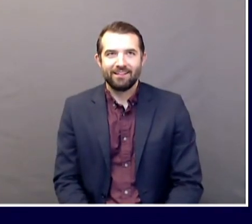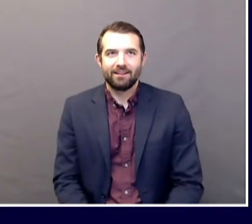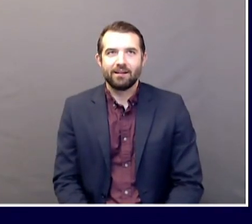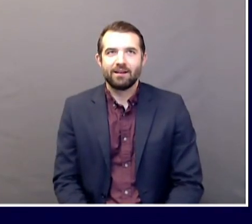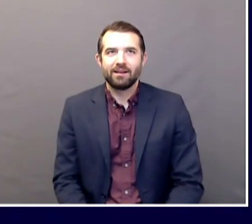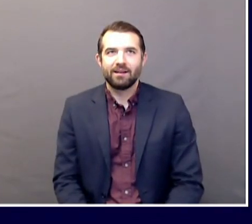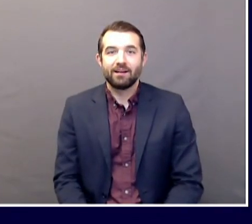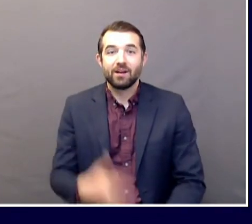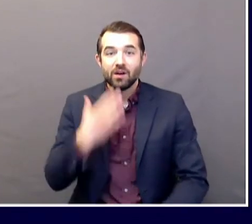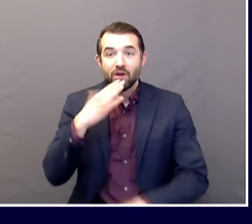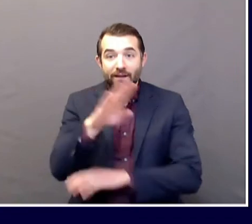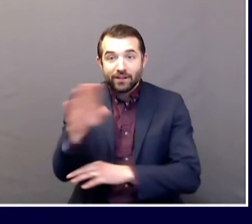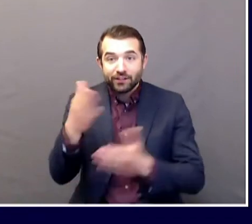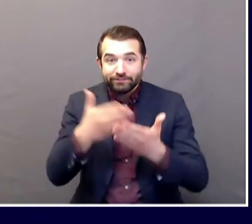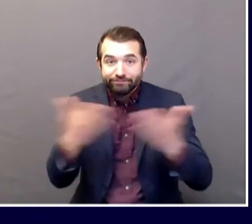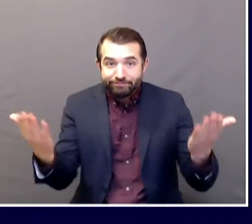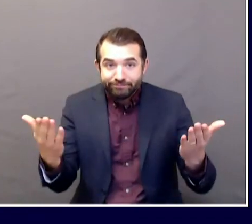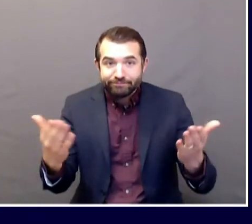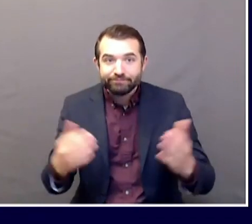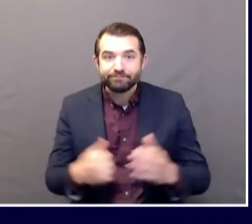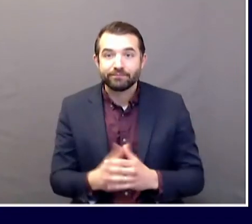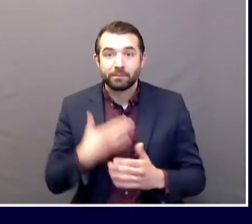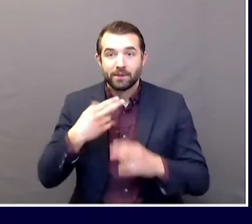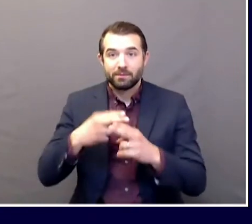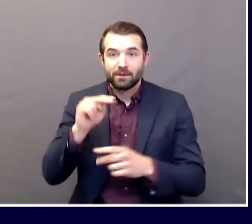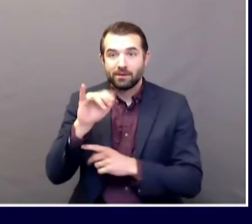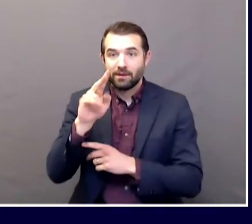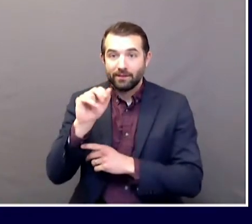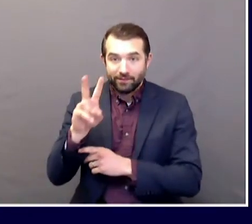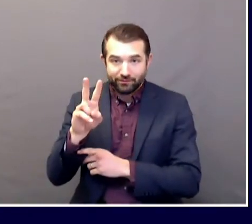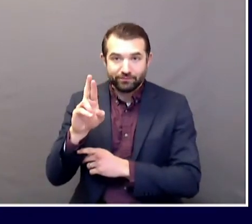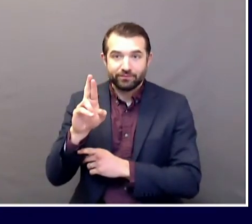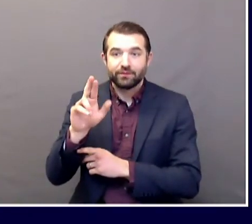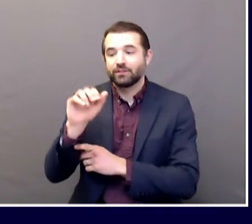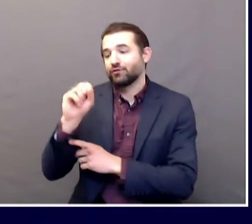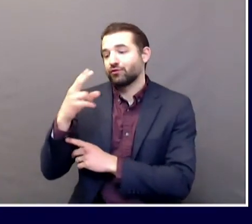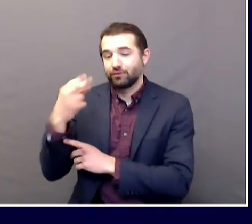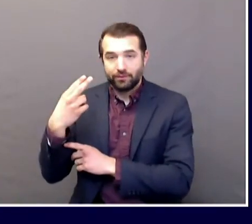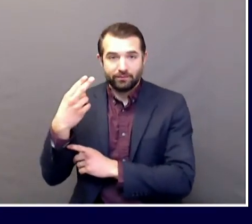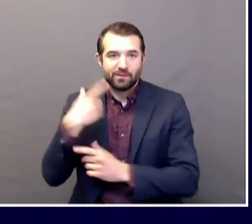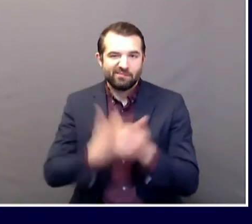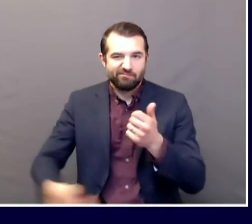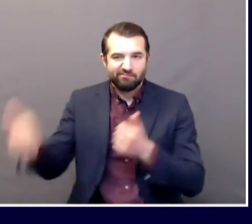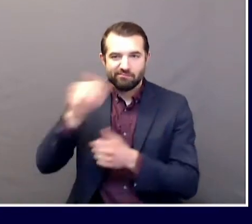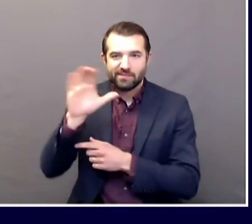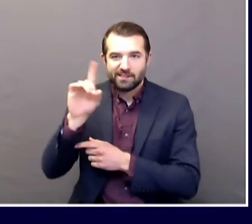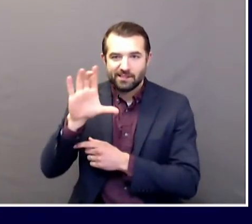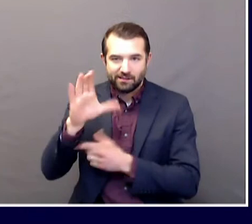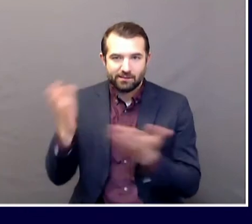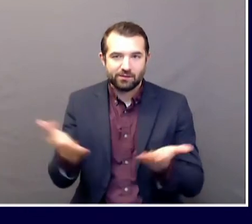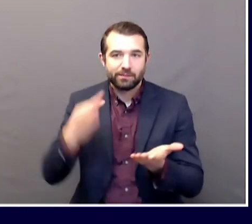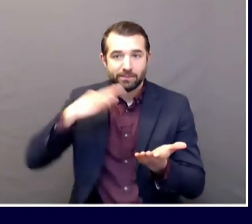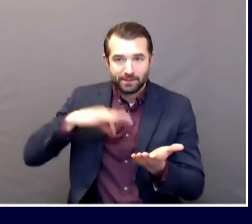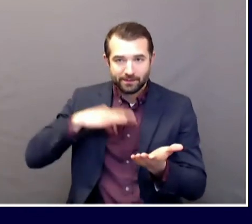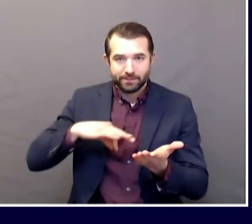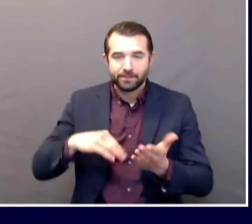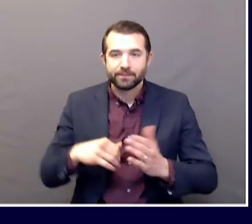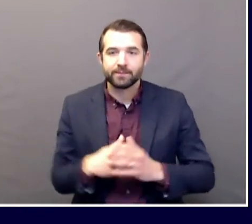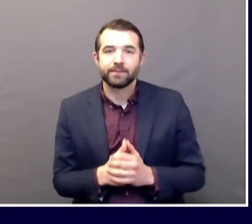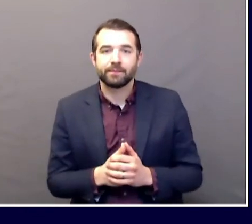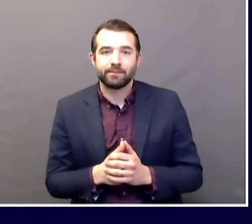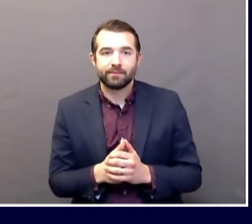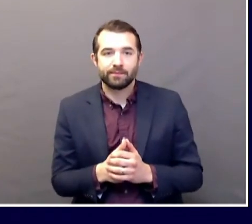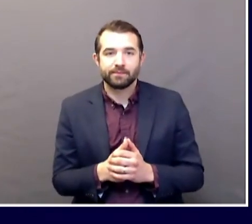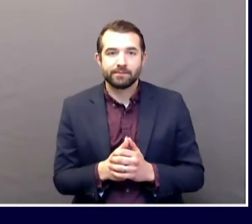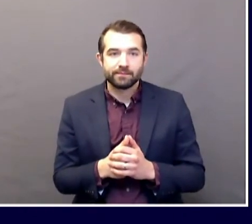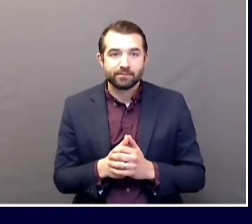Good afternoon, everyone. I'm Nirav Shah, the Director of Maine Center for Disease Control and Prevention. I'm joined this afternoon